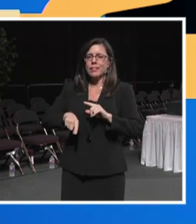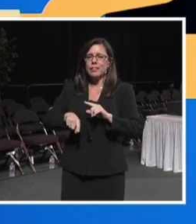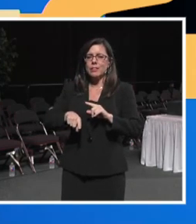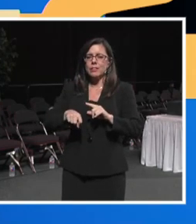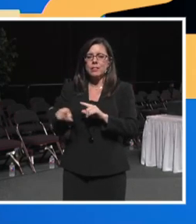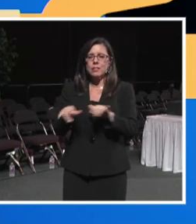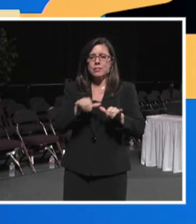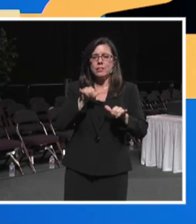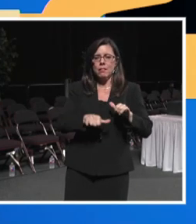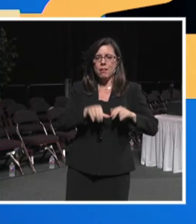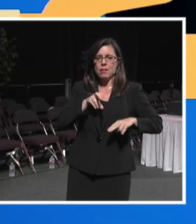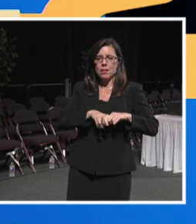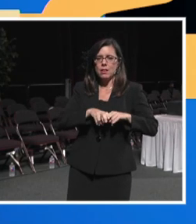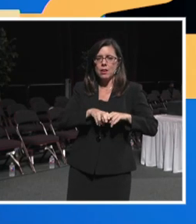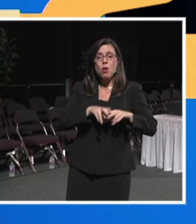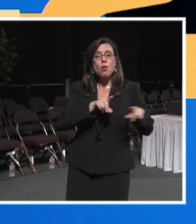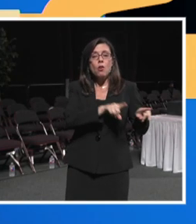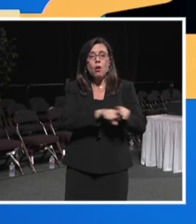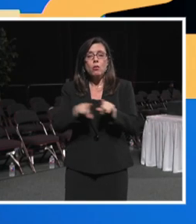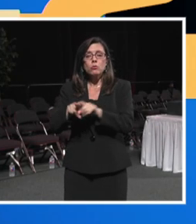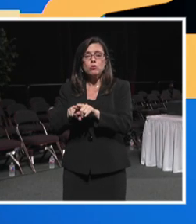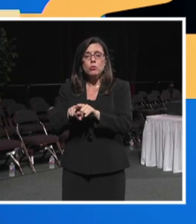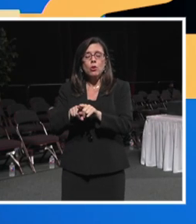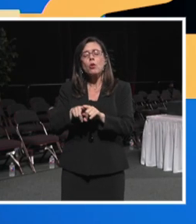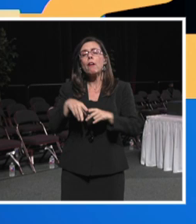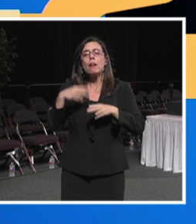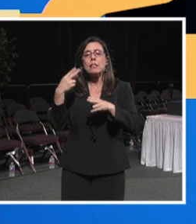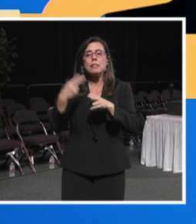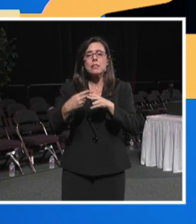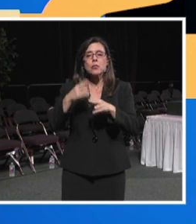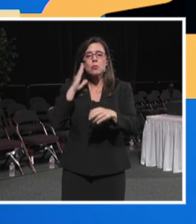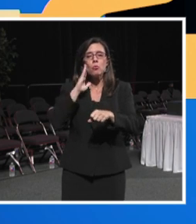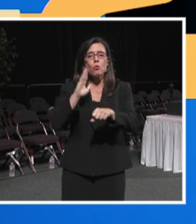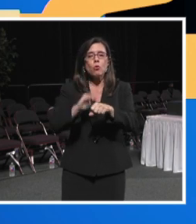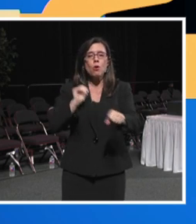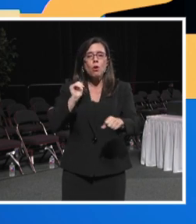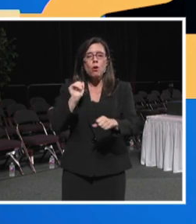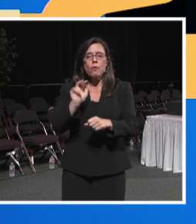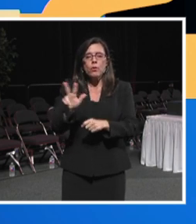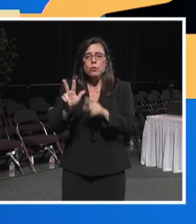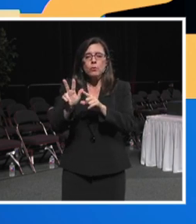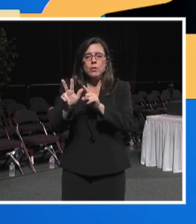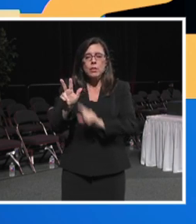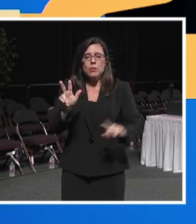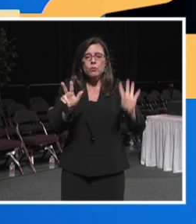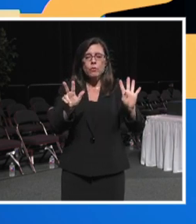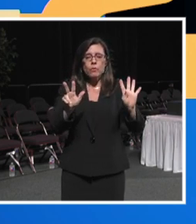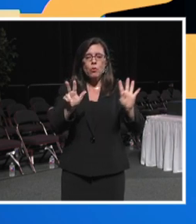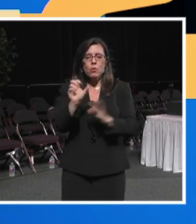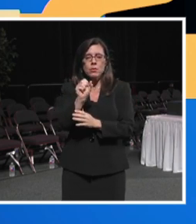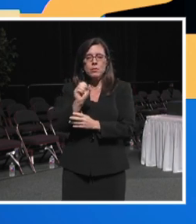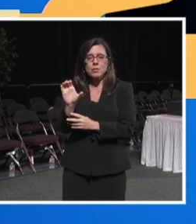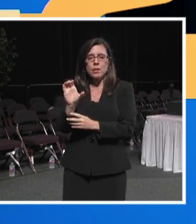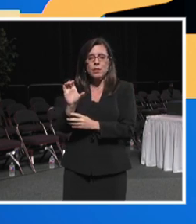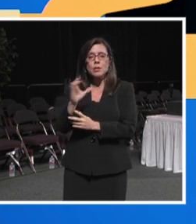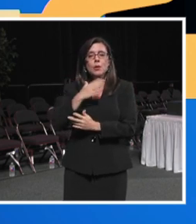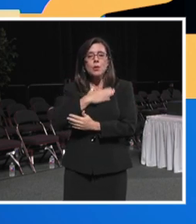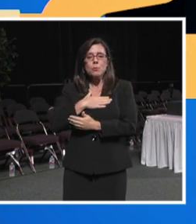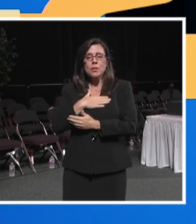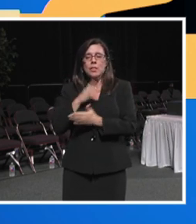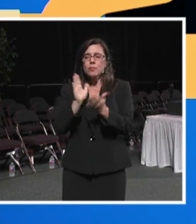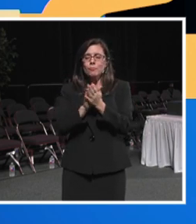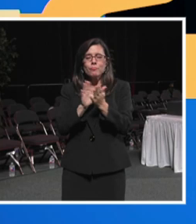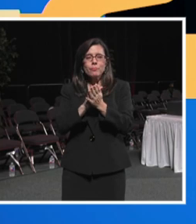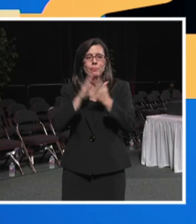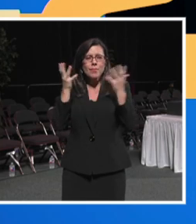videos. Also, a graduate's name will be called every 3 to 4 seconds. Please keep your applause